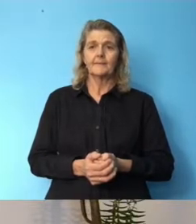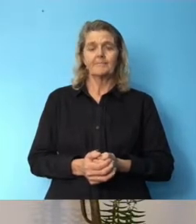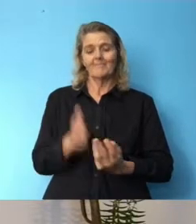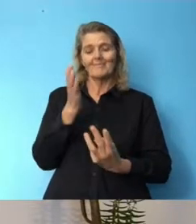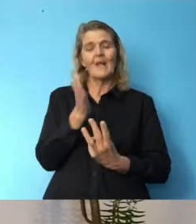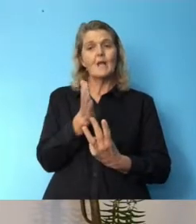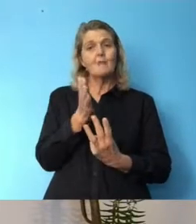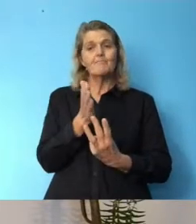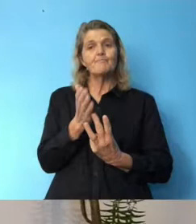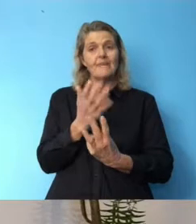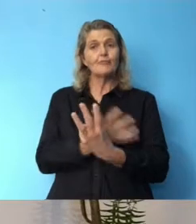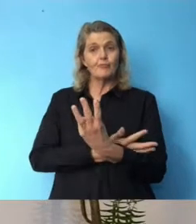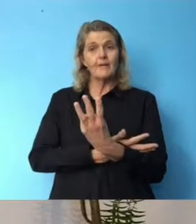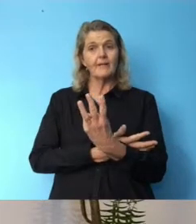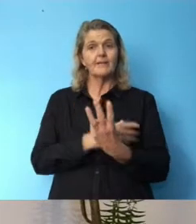Our mid green.